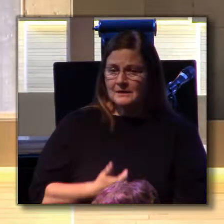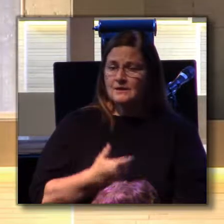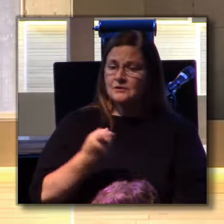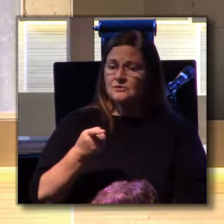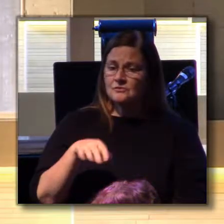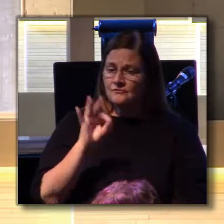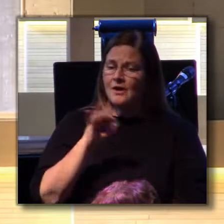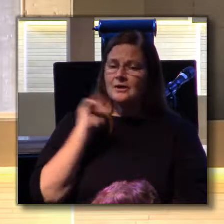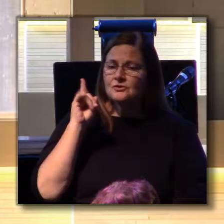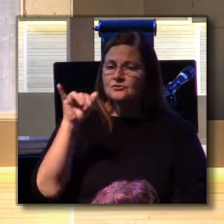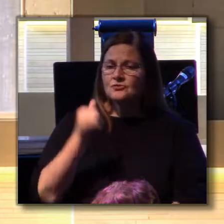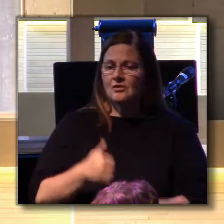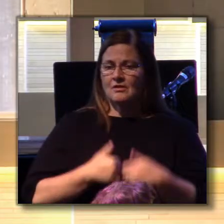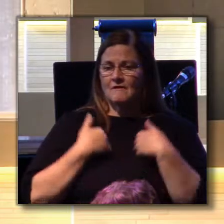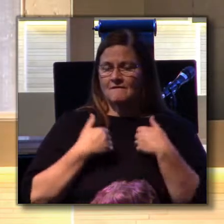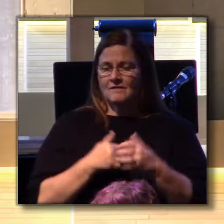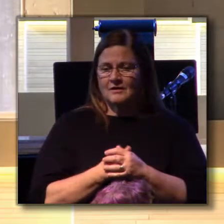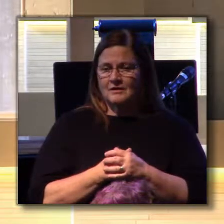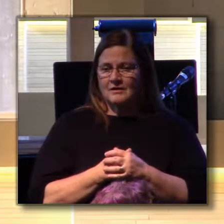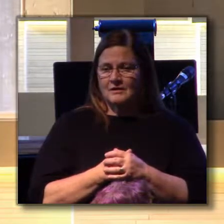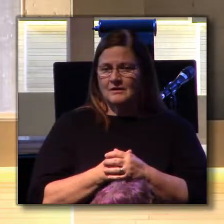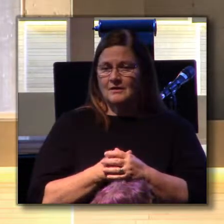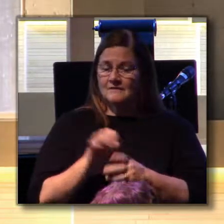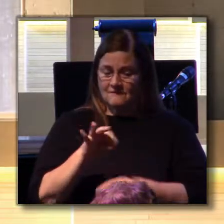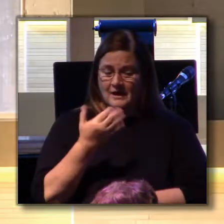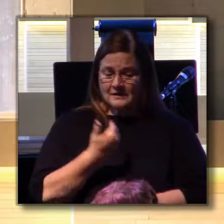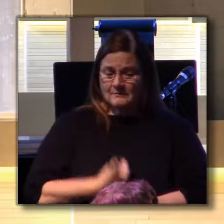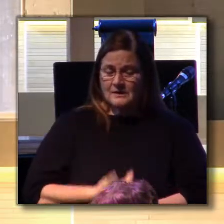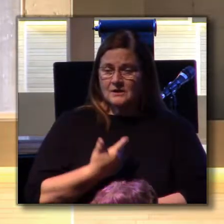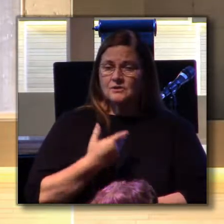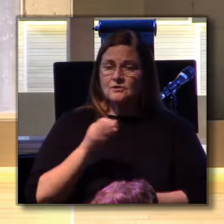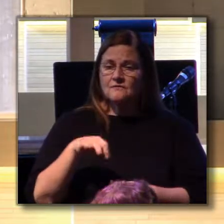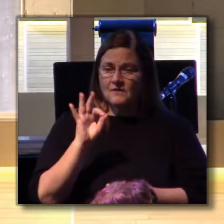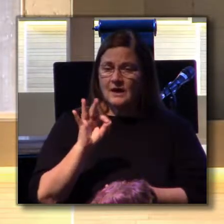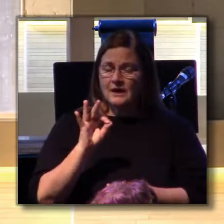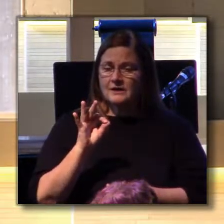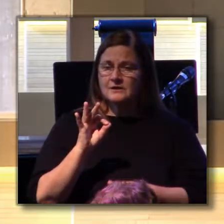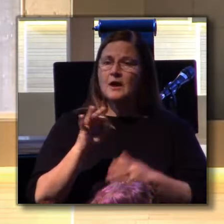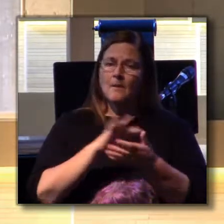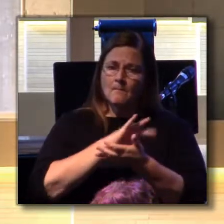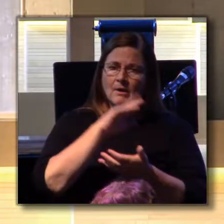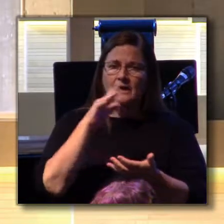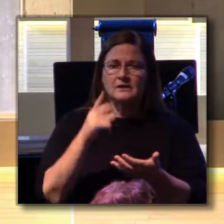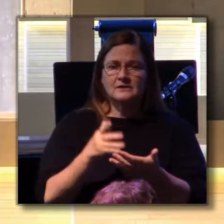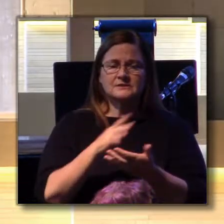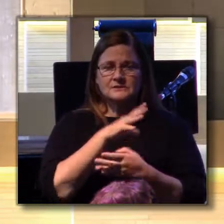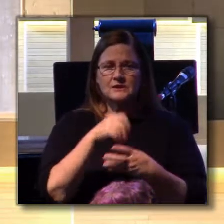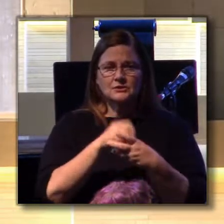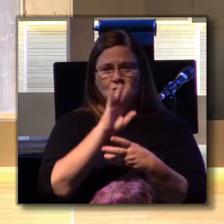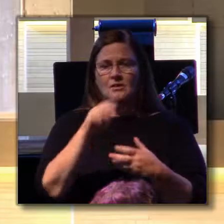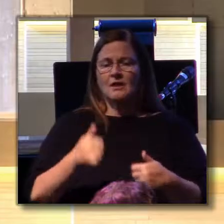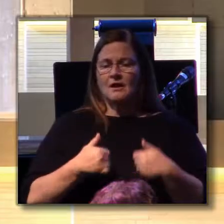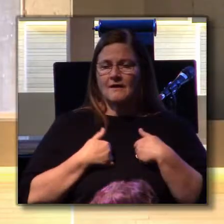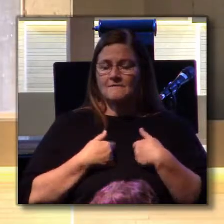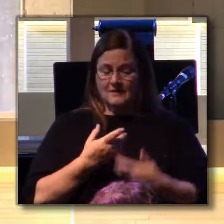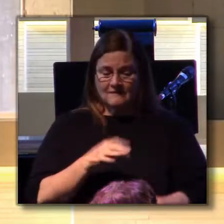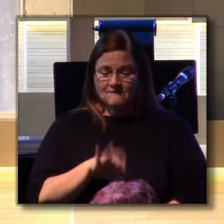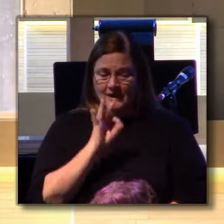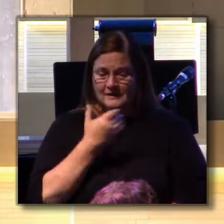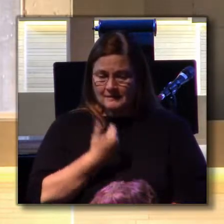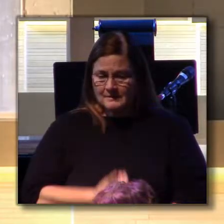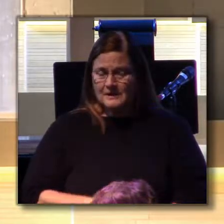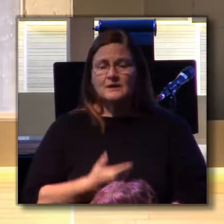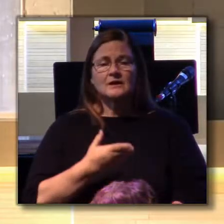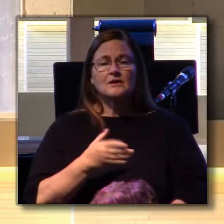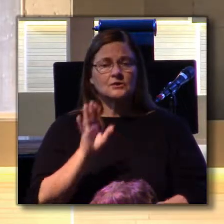eternal life. In finding me, you find abundance in your life. In finding me, you